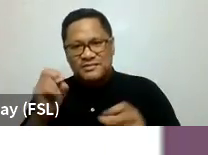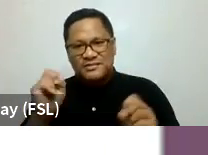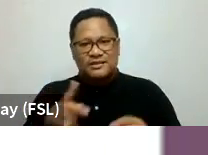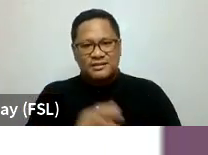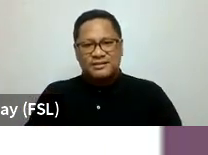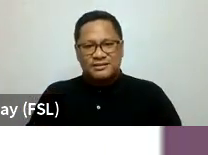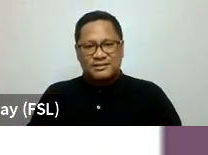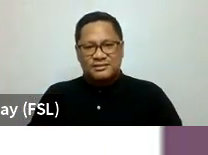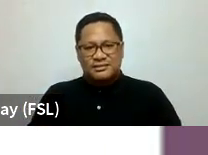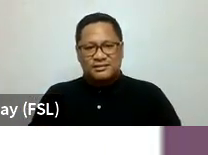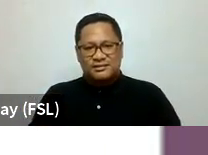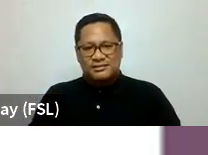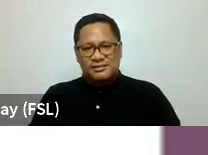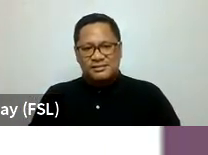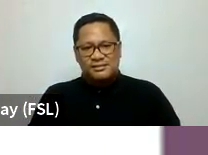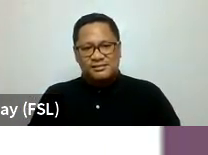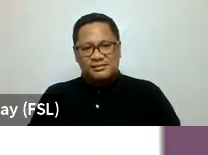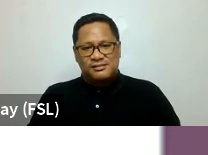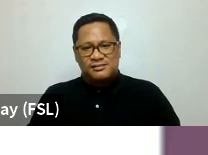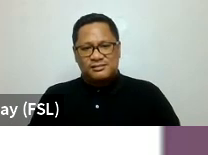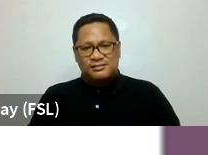pinaghahandaan.